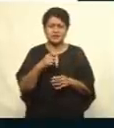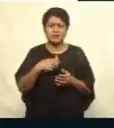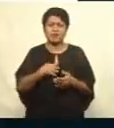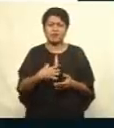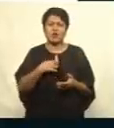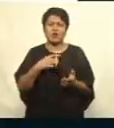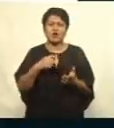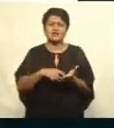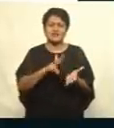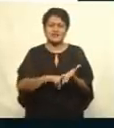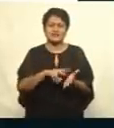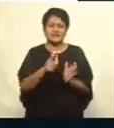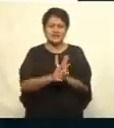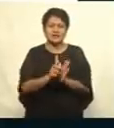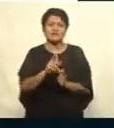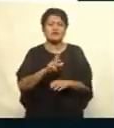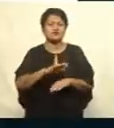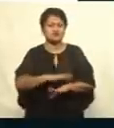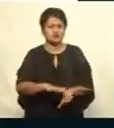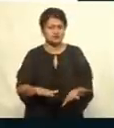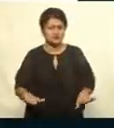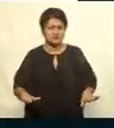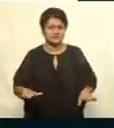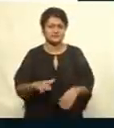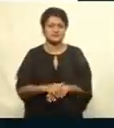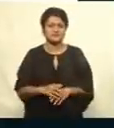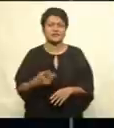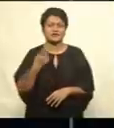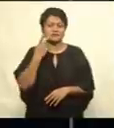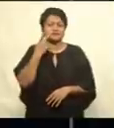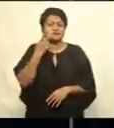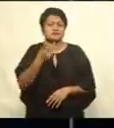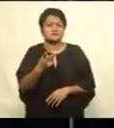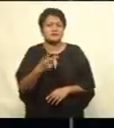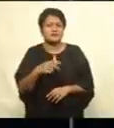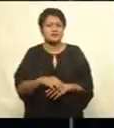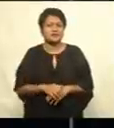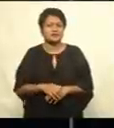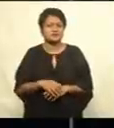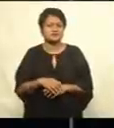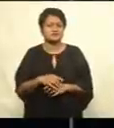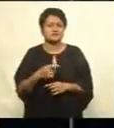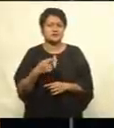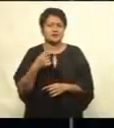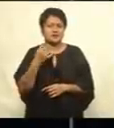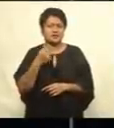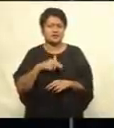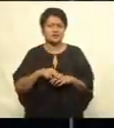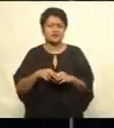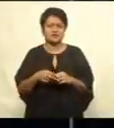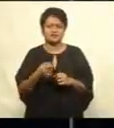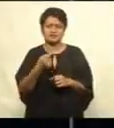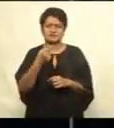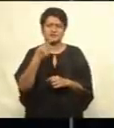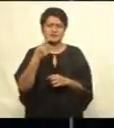students? Visit our FBC News website to answer. You can also send us newsworthy pictures and videos. Email